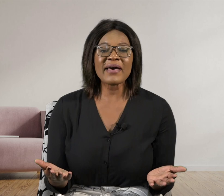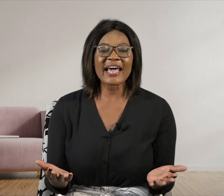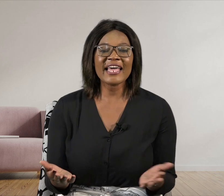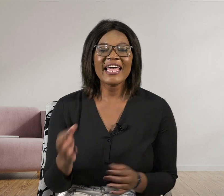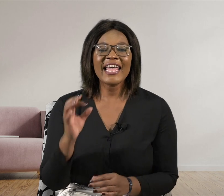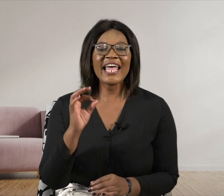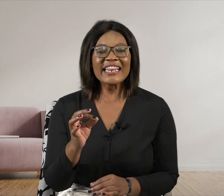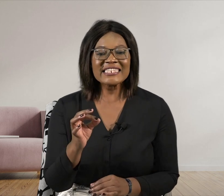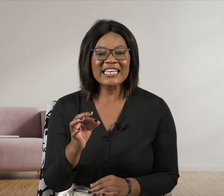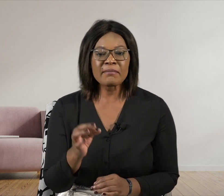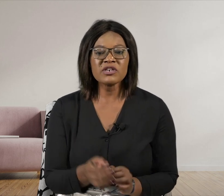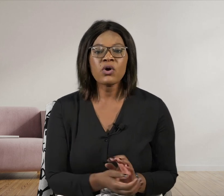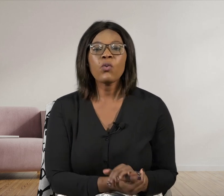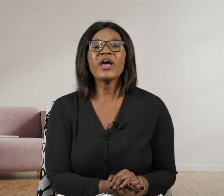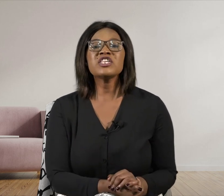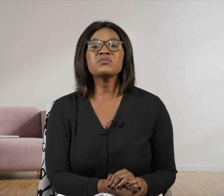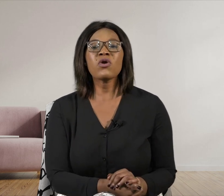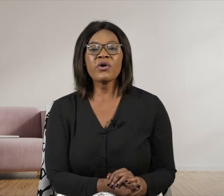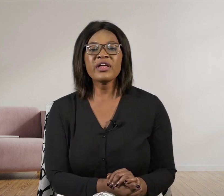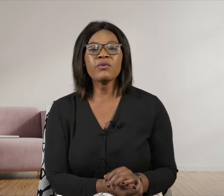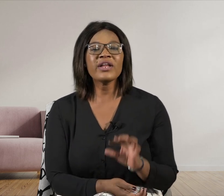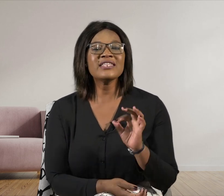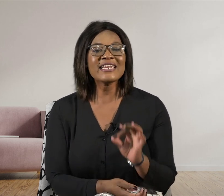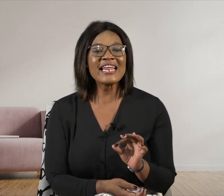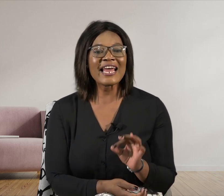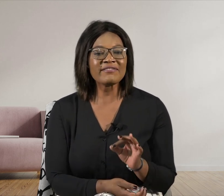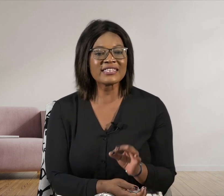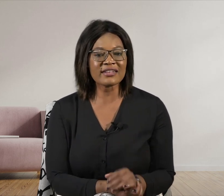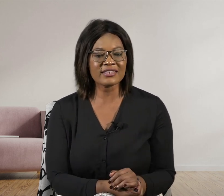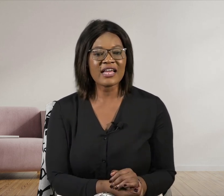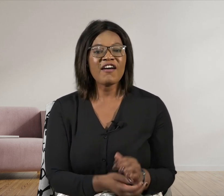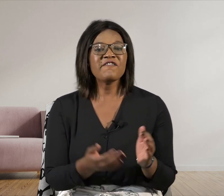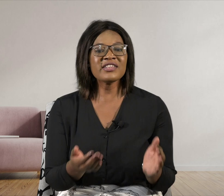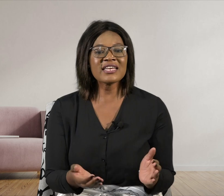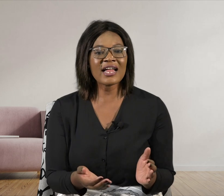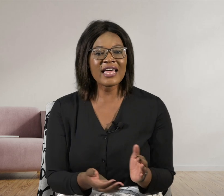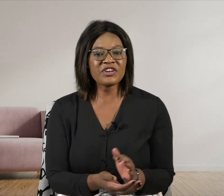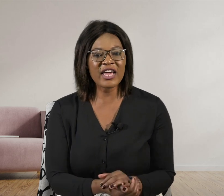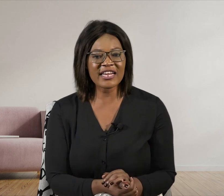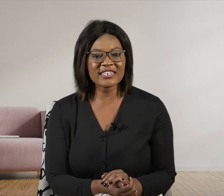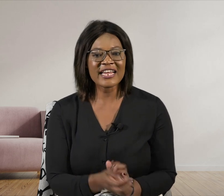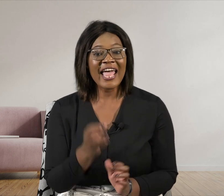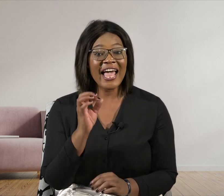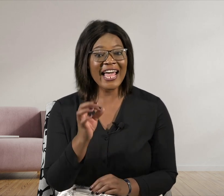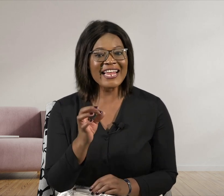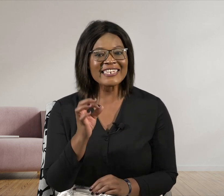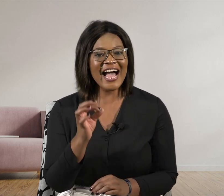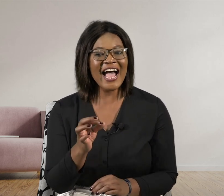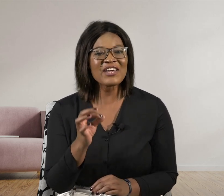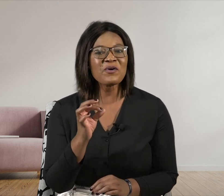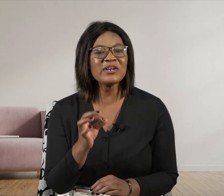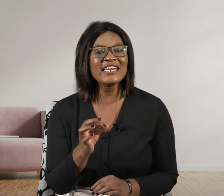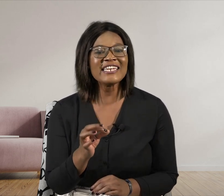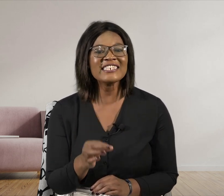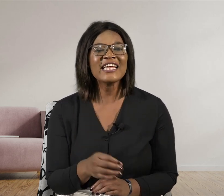Welcome back. In this segment, we're exploring grade 3 life skills, physical education,